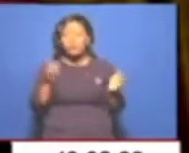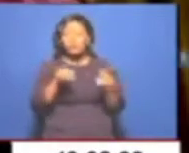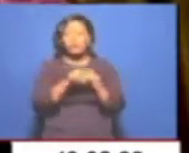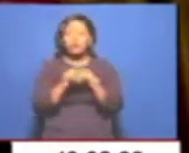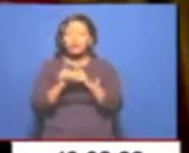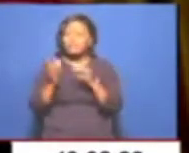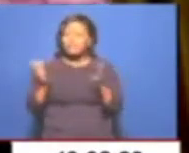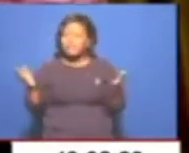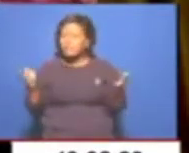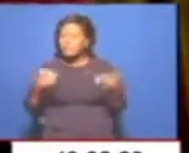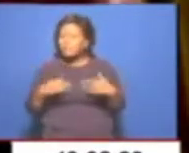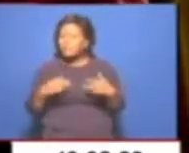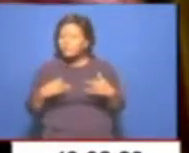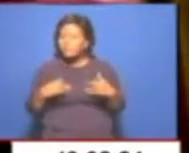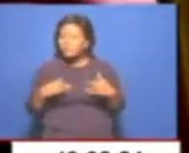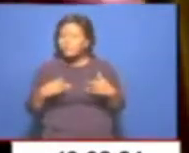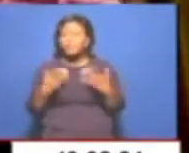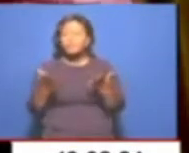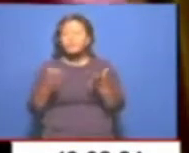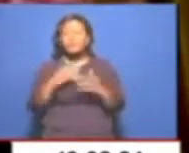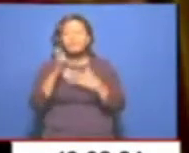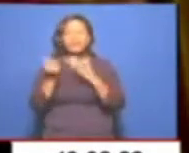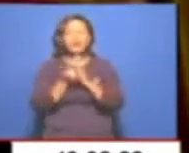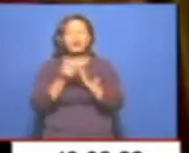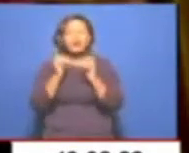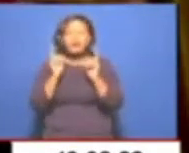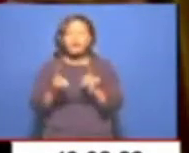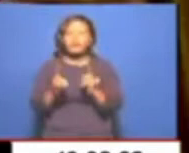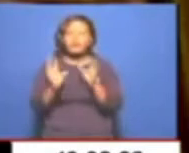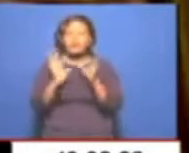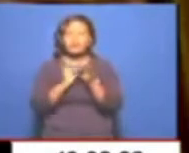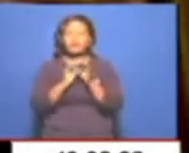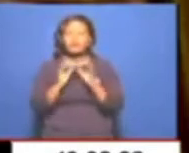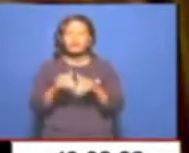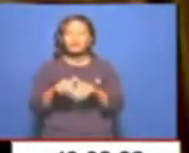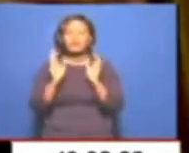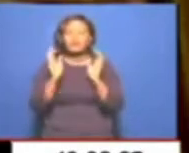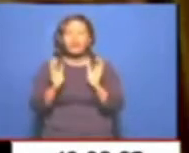law, and all of us must abide by this law.